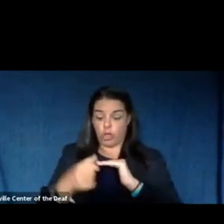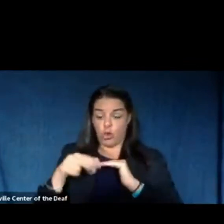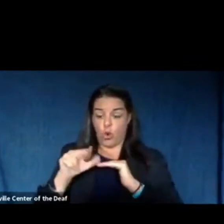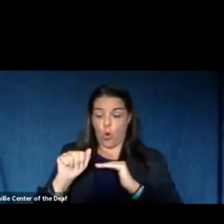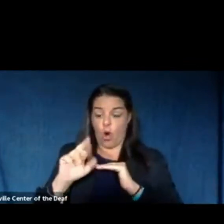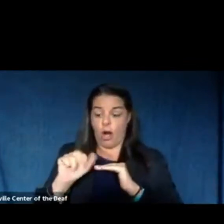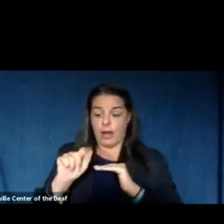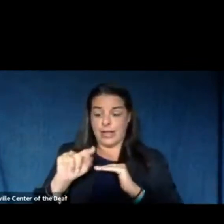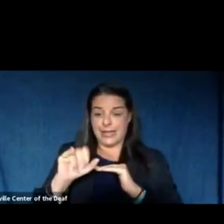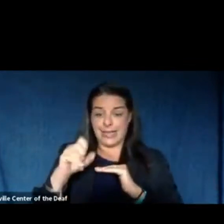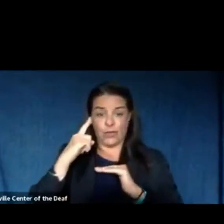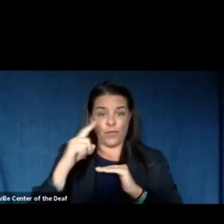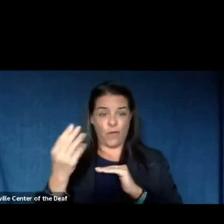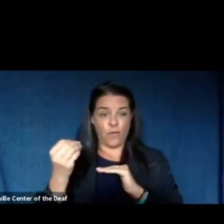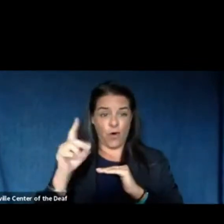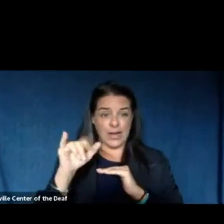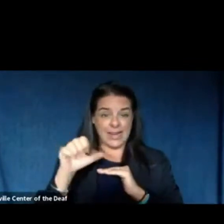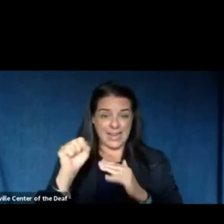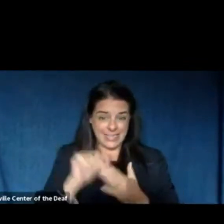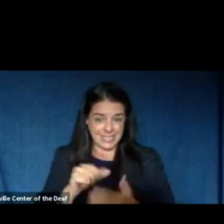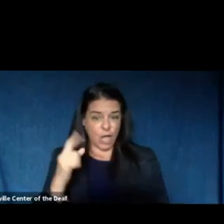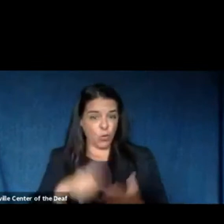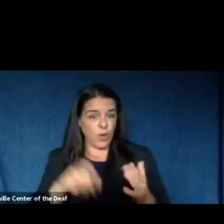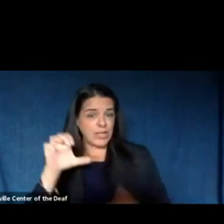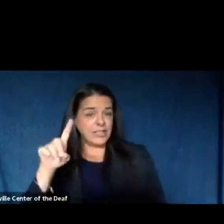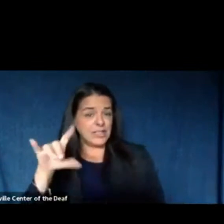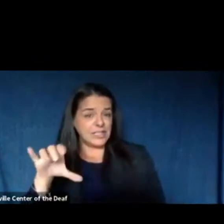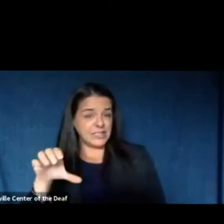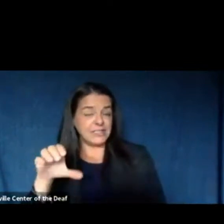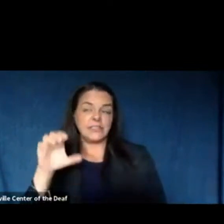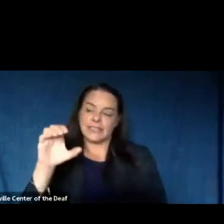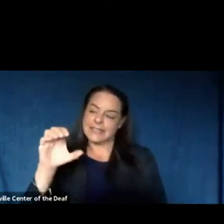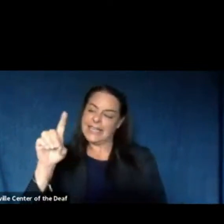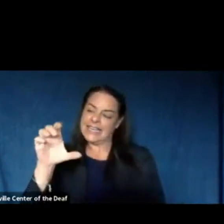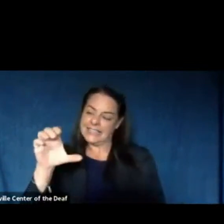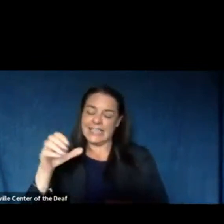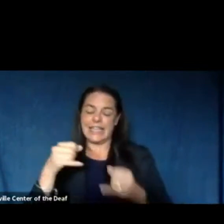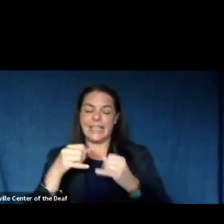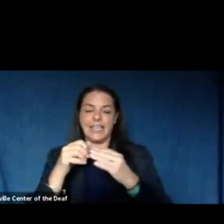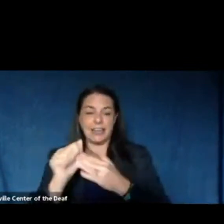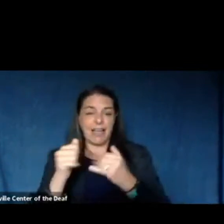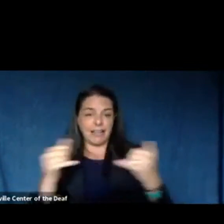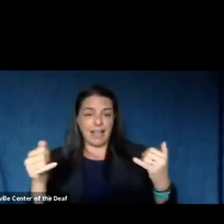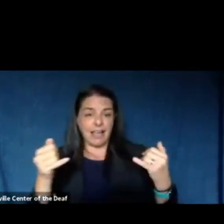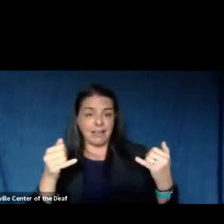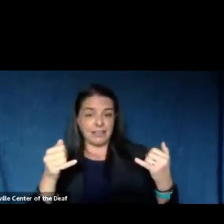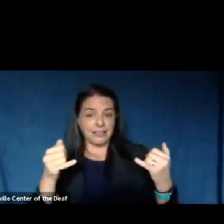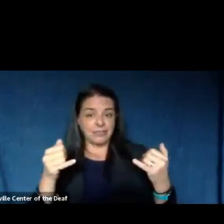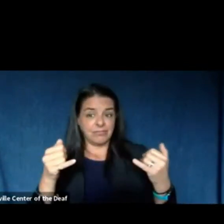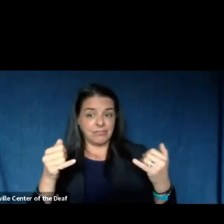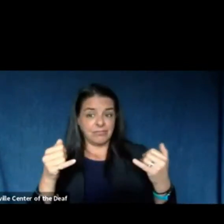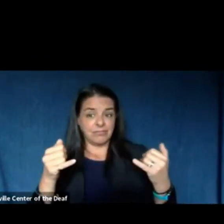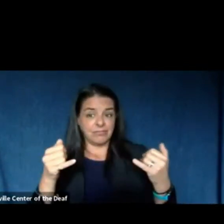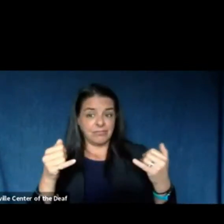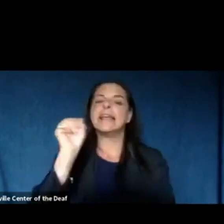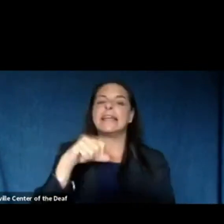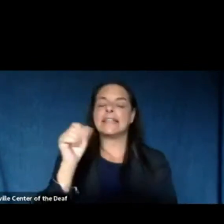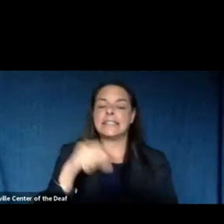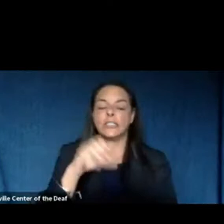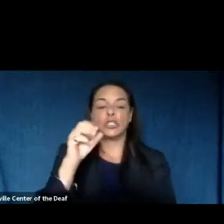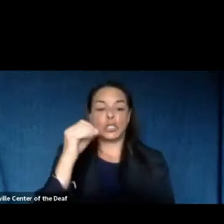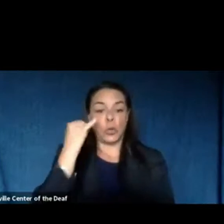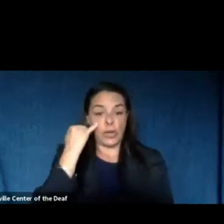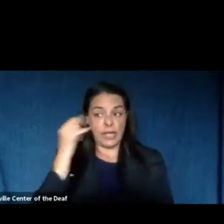Isn't that what the CDC guideline says? So yeah, so what the plan will be is if we have a school member test positive, staff member, student,